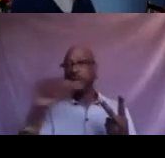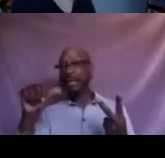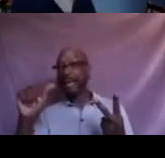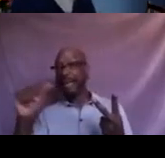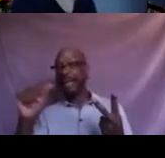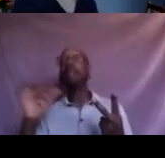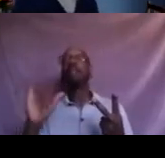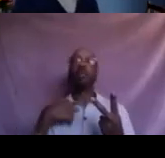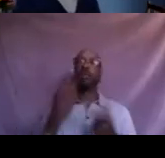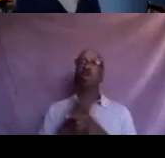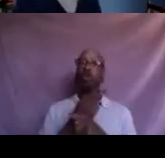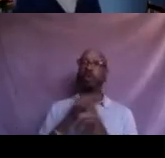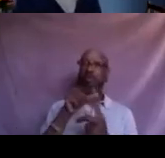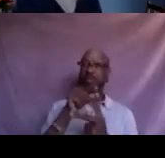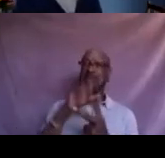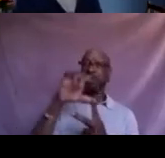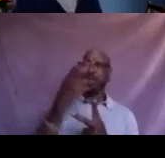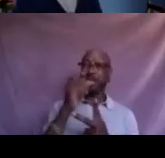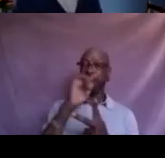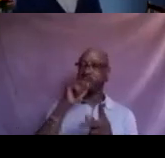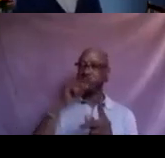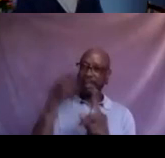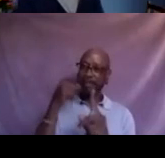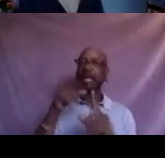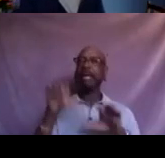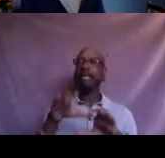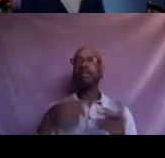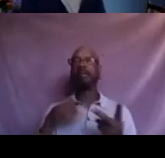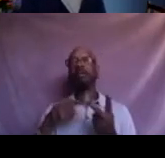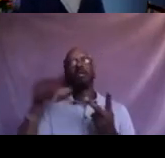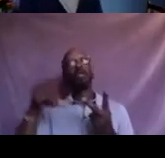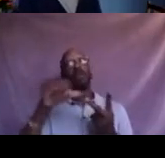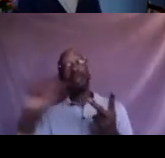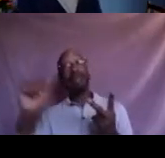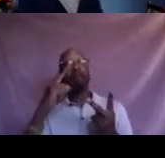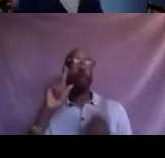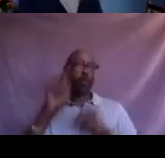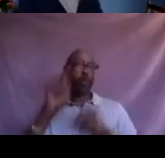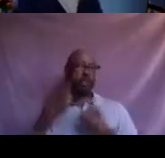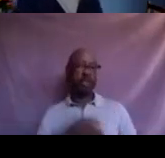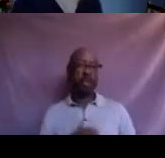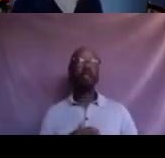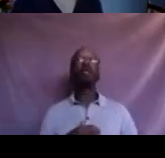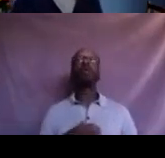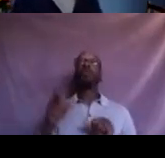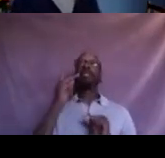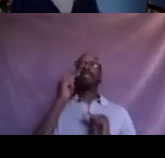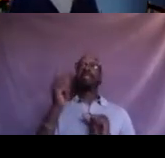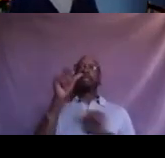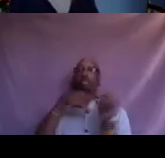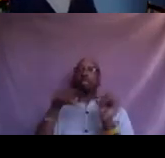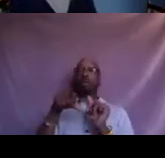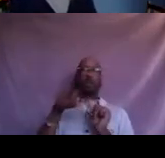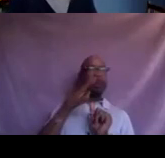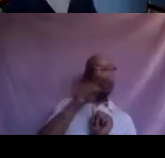I will tell you when to type into the chat. We're going to use the Q&A for questions. And we've set it up so that you can see each other's questions and